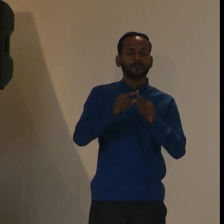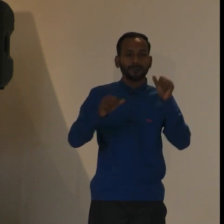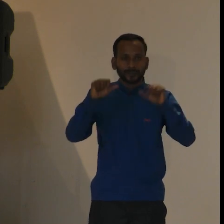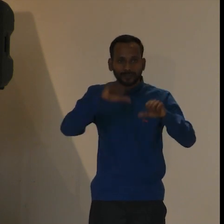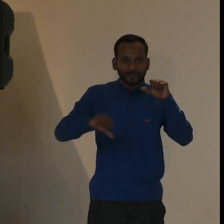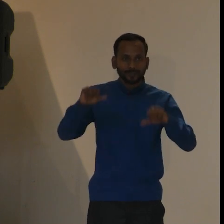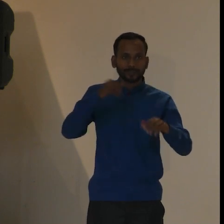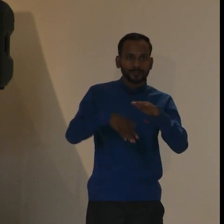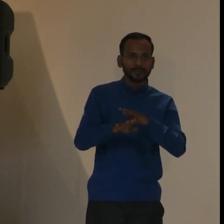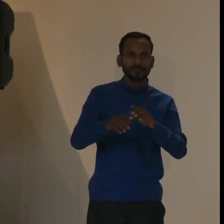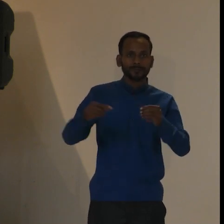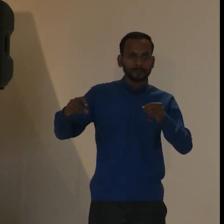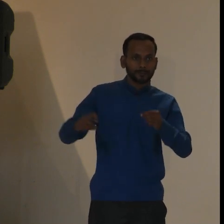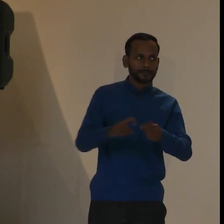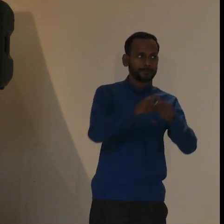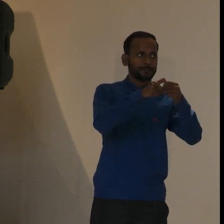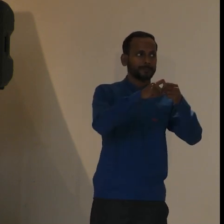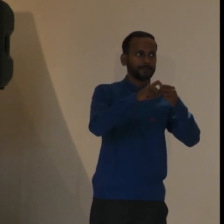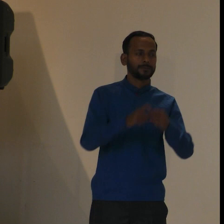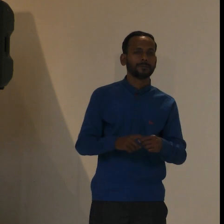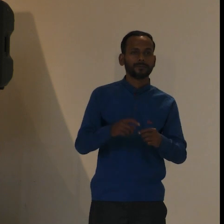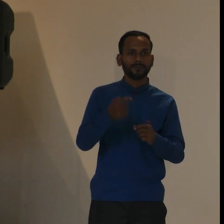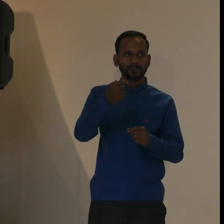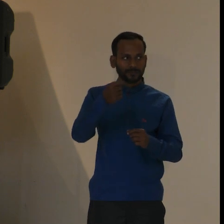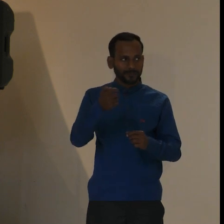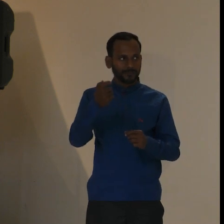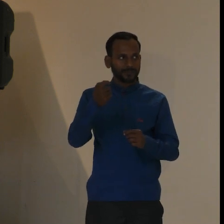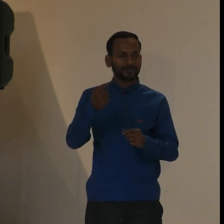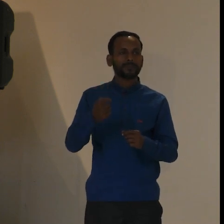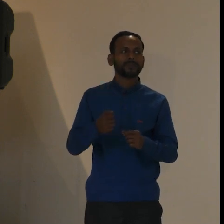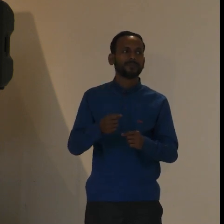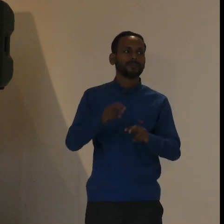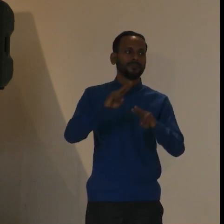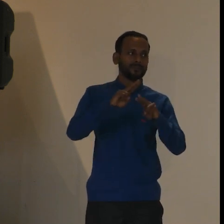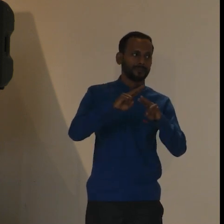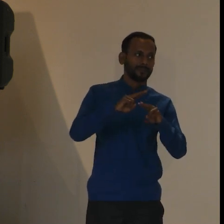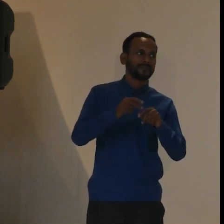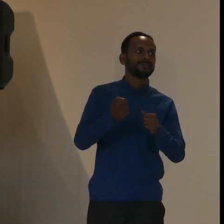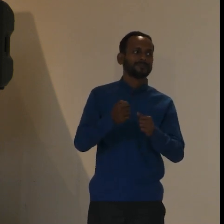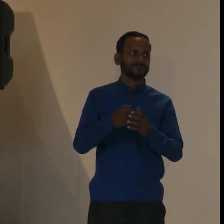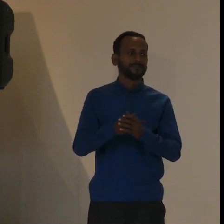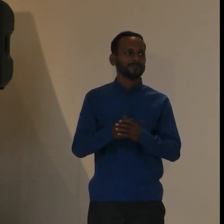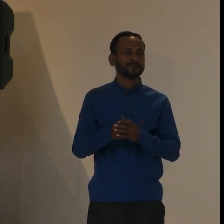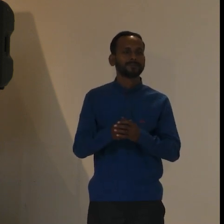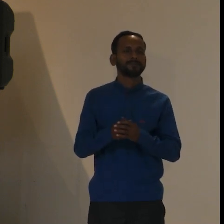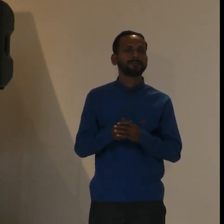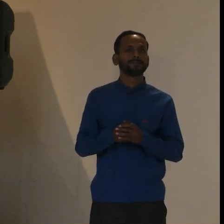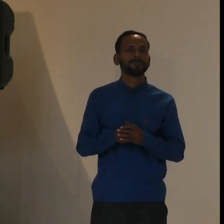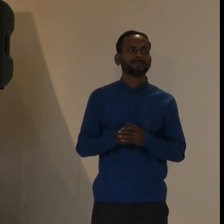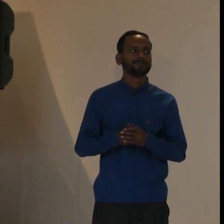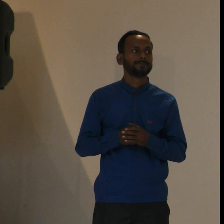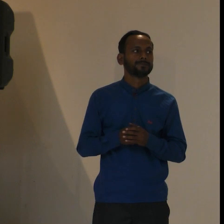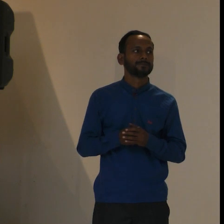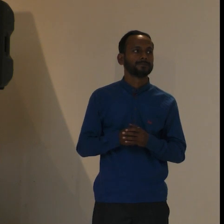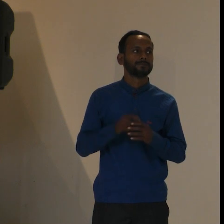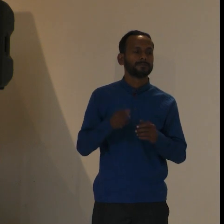large. I'm a Gujarati, so I have to think about money. Where is it coming from? Yes. How are we getting it? I